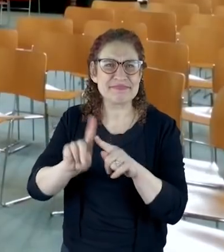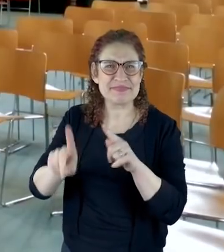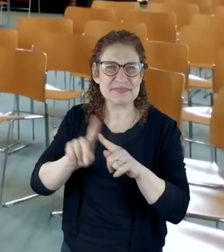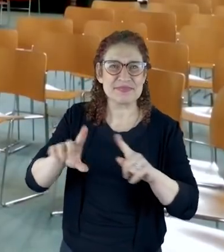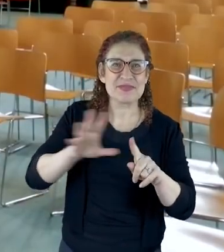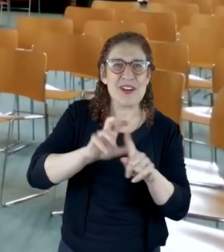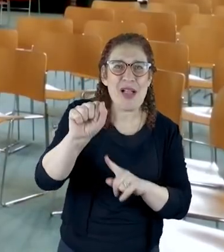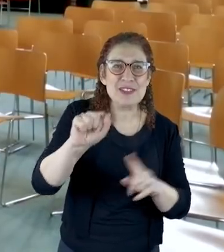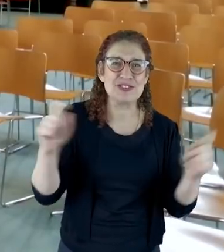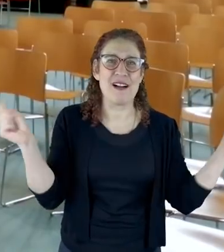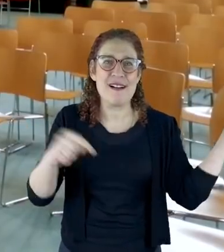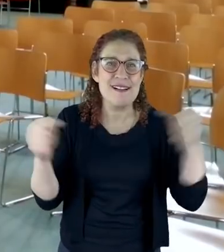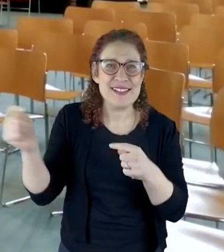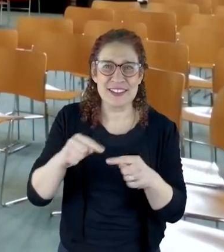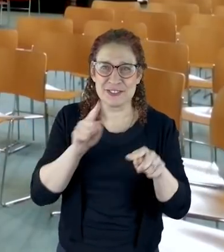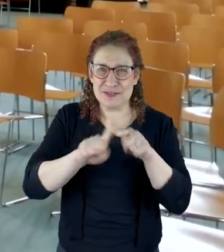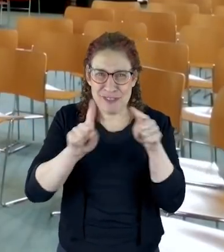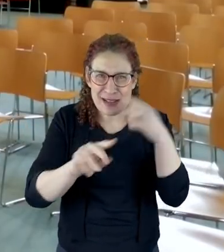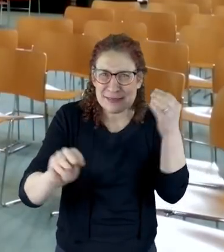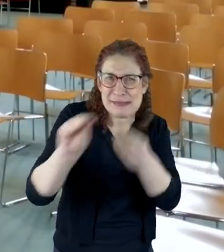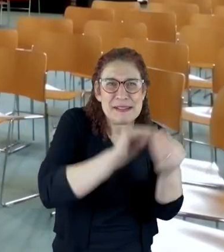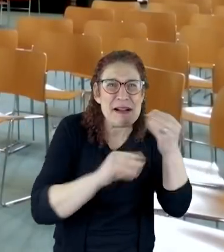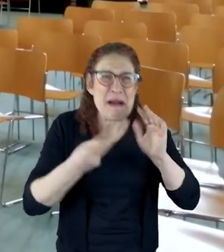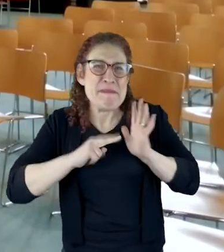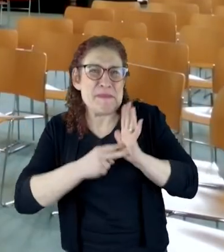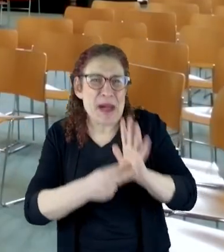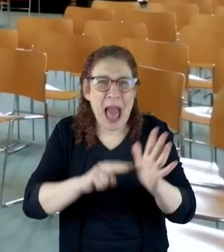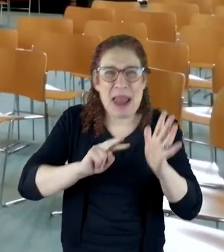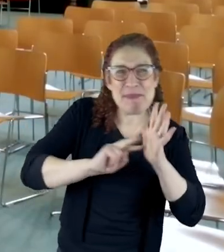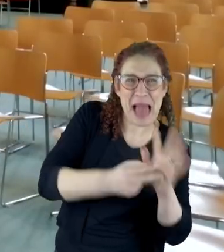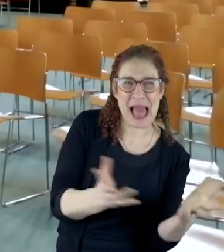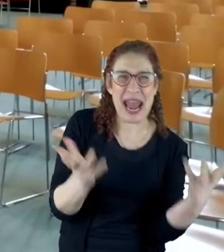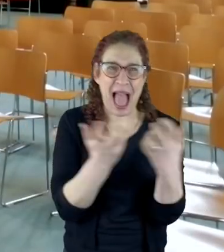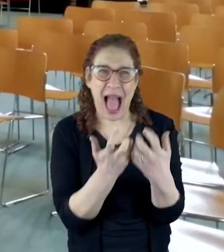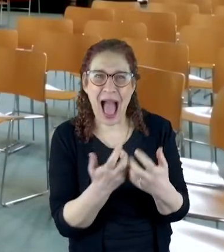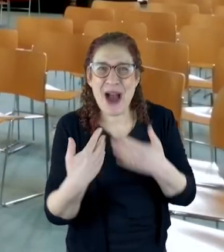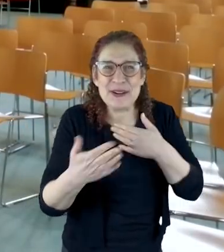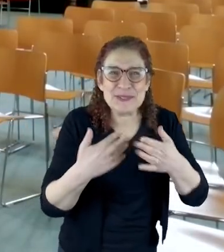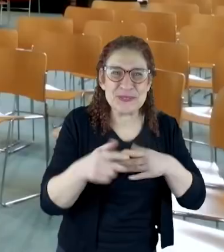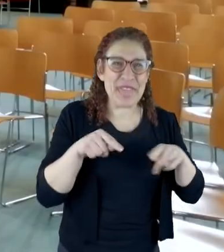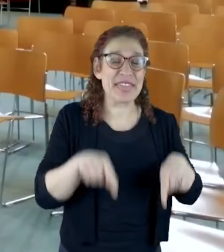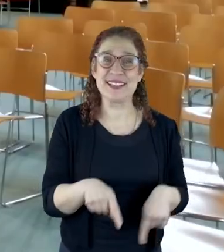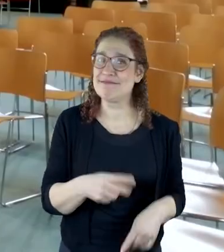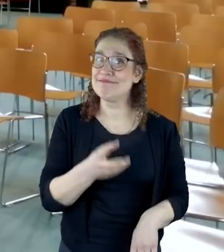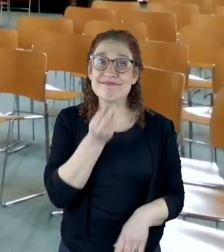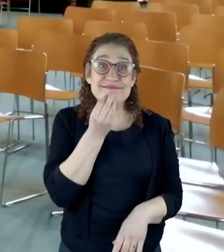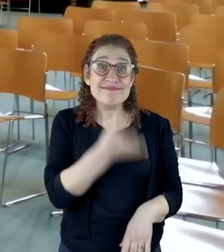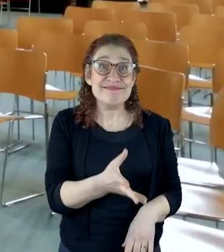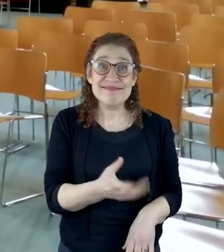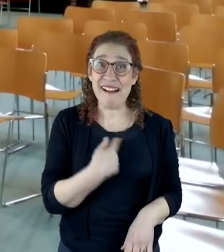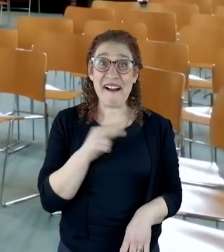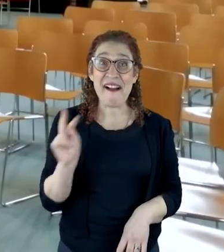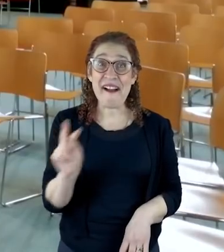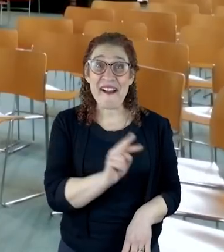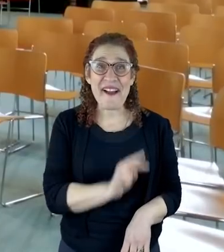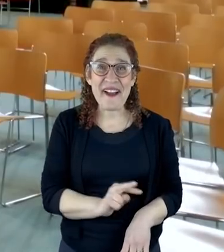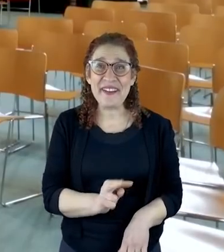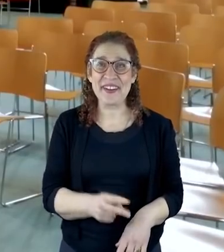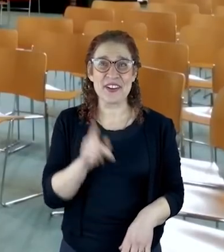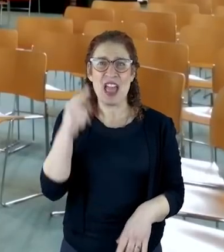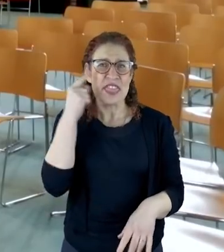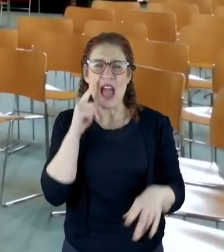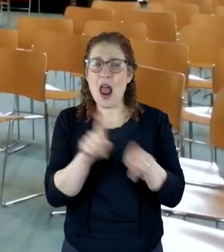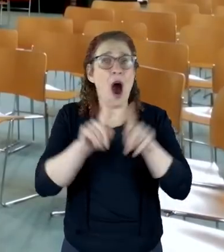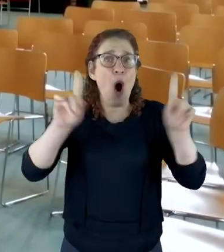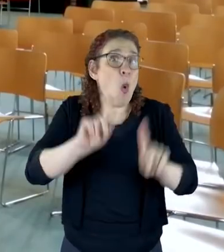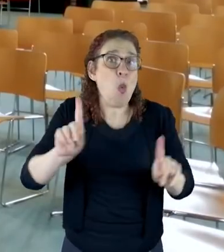cultures come together and work out the shape and approach to this event. To think about those things